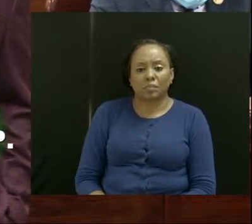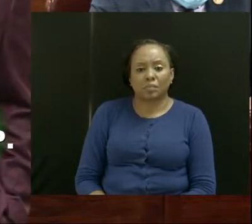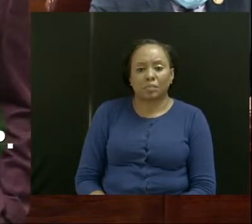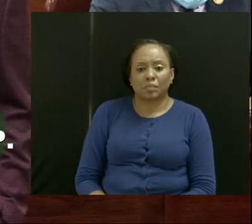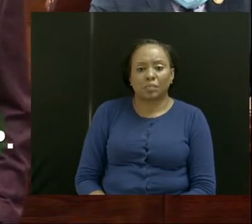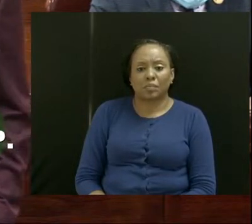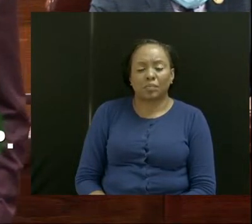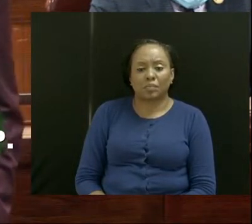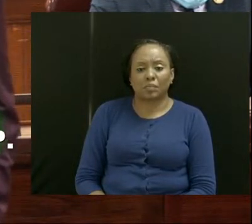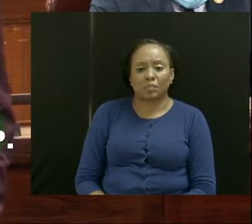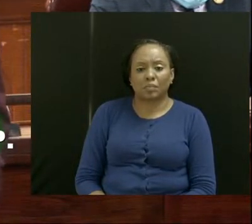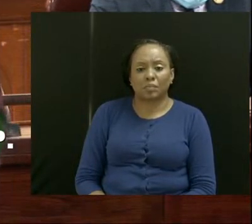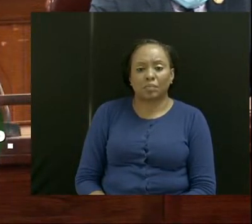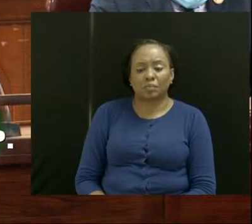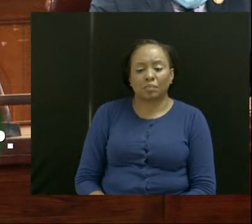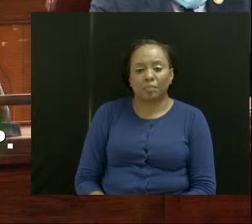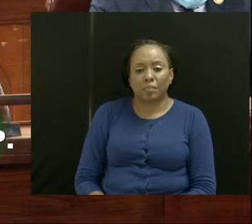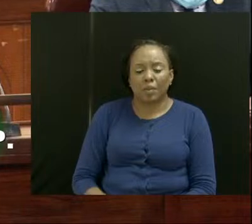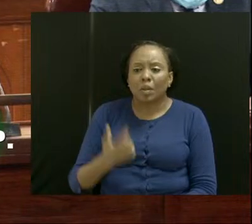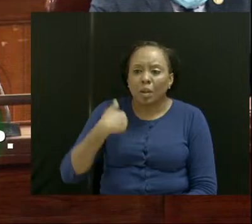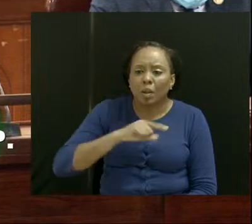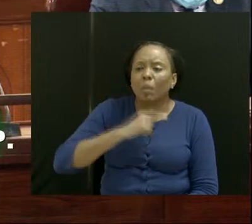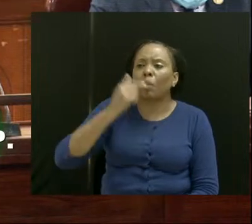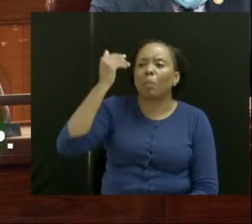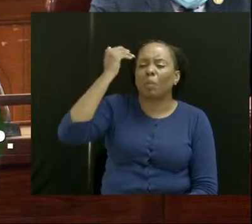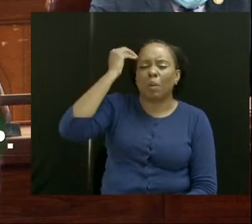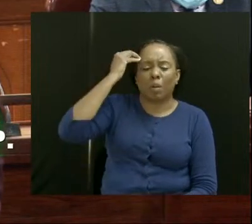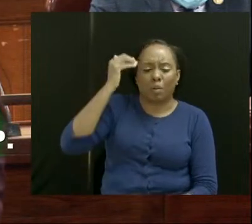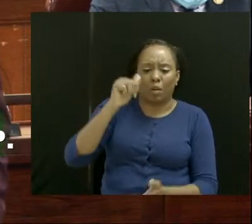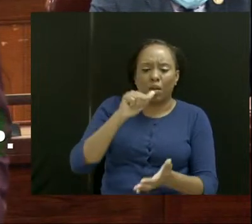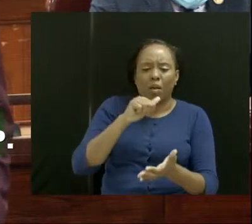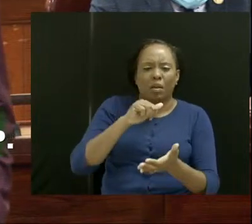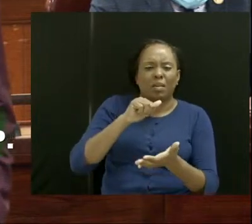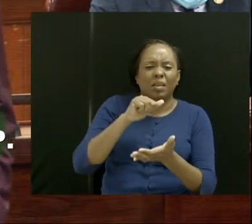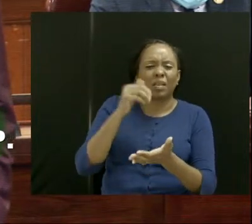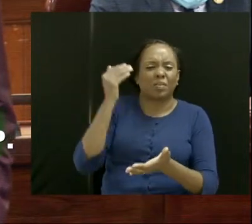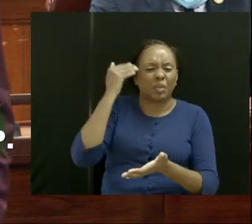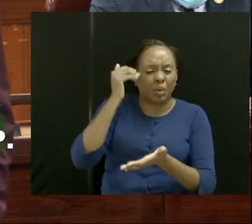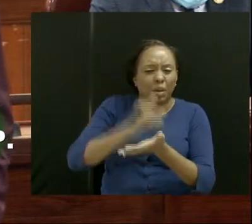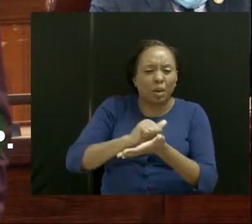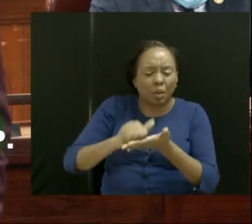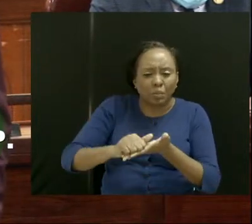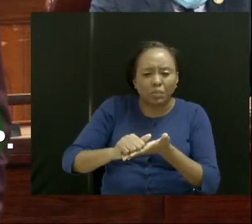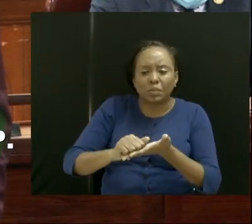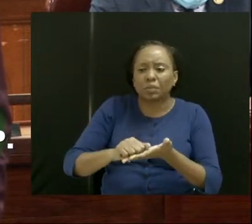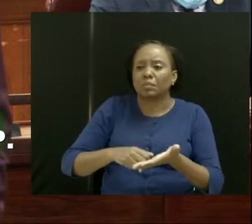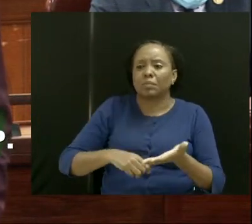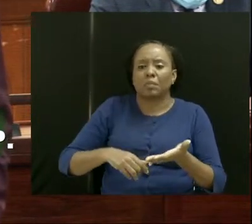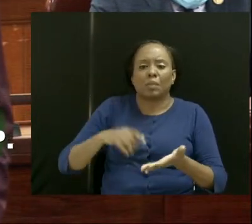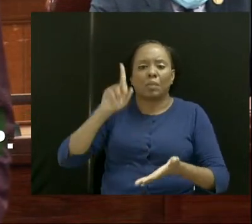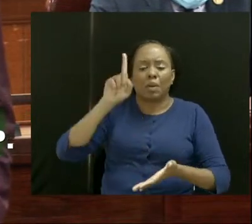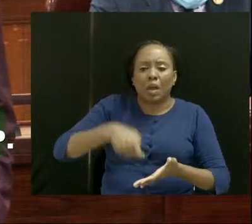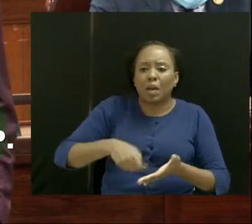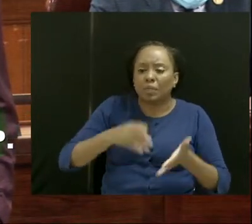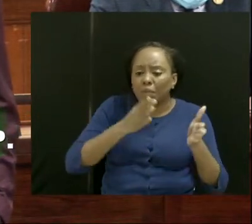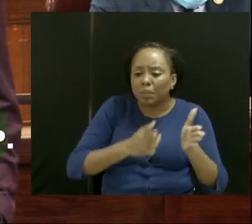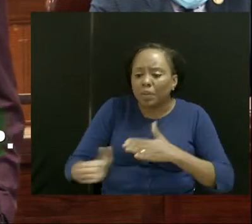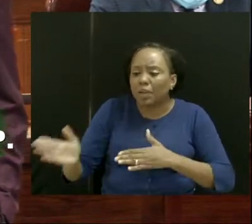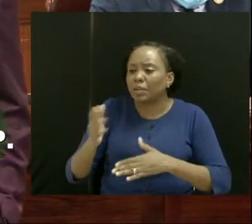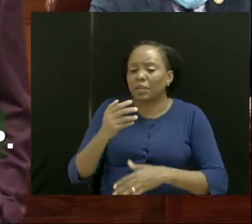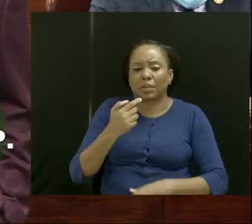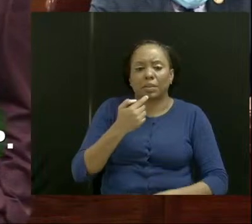And there's a formula for repayment worked out between creditor and debtor. And that's it. It's more